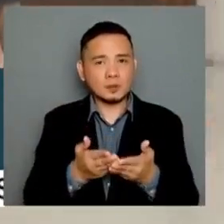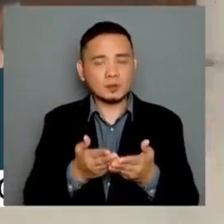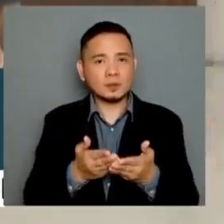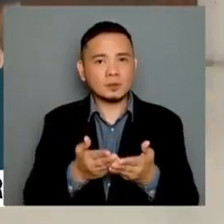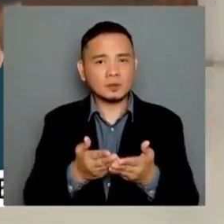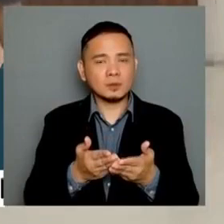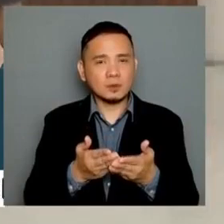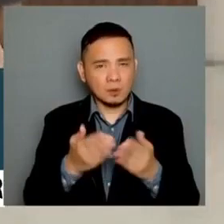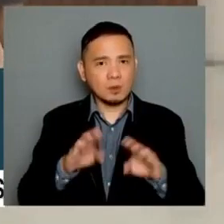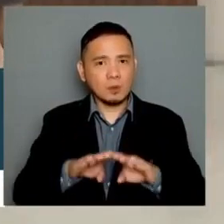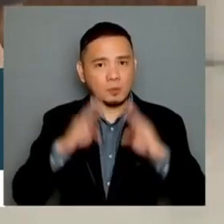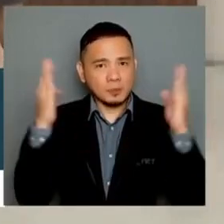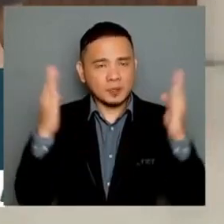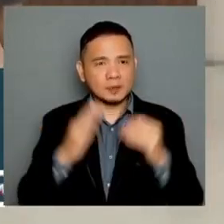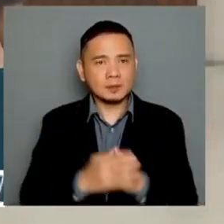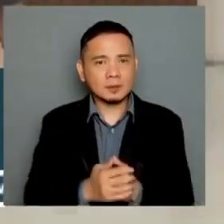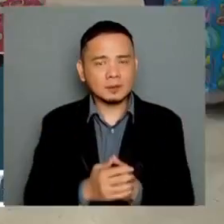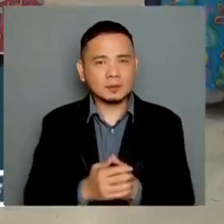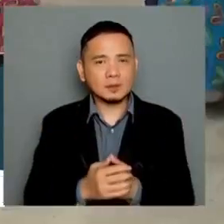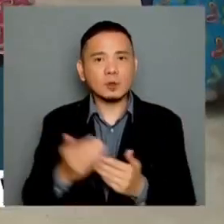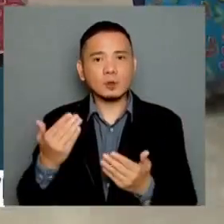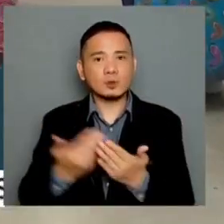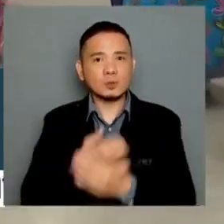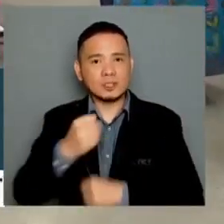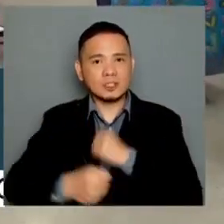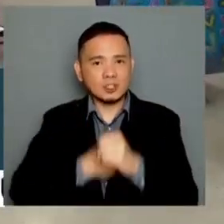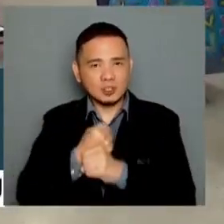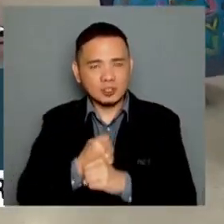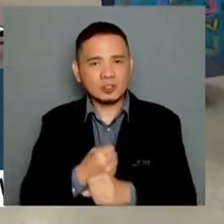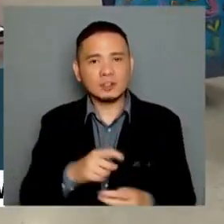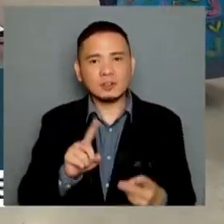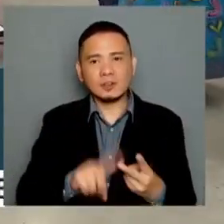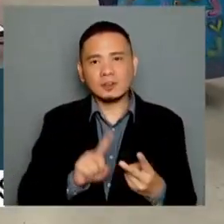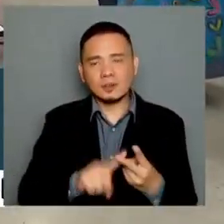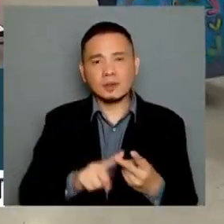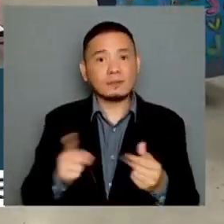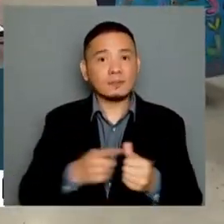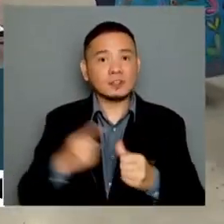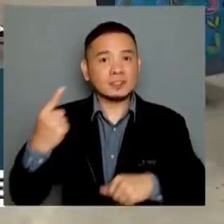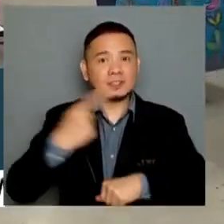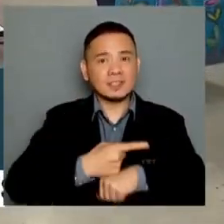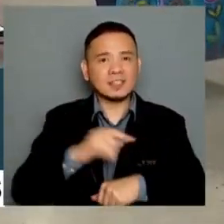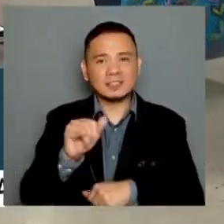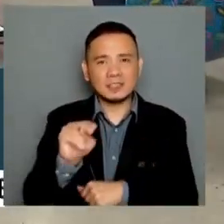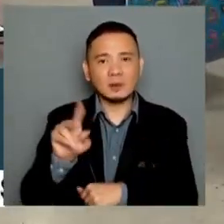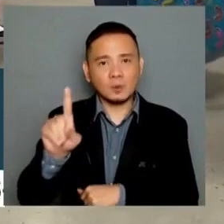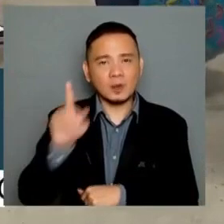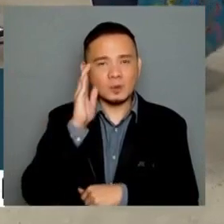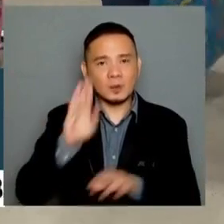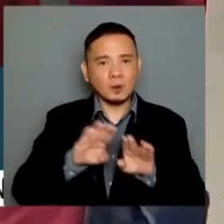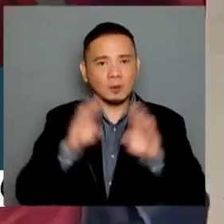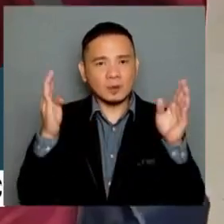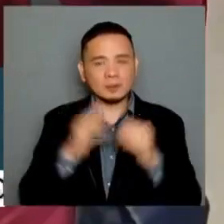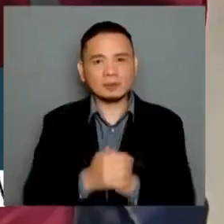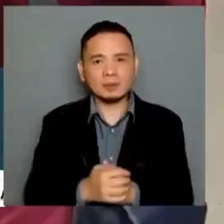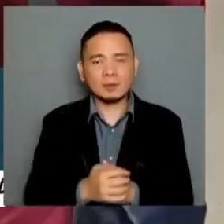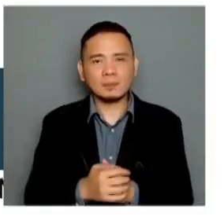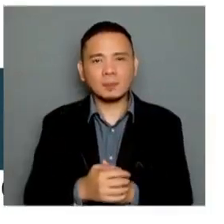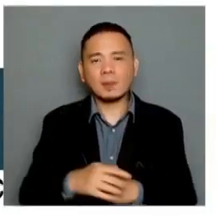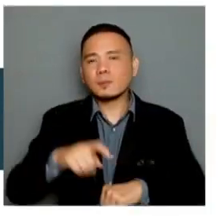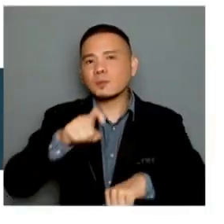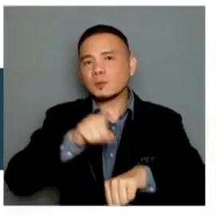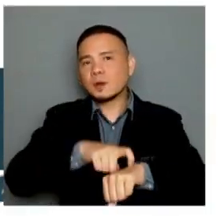even on New Year's Eve and on first day of the year, January 1. Okay. So anong oras